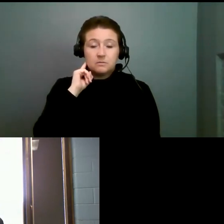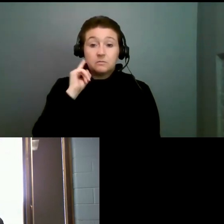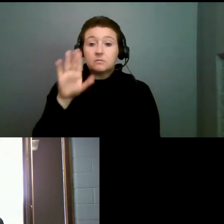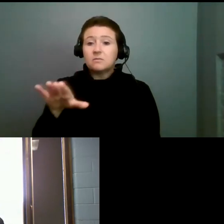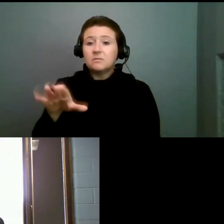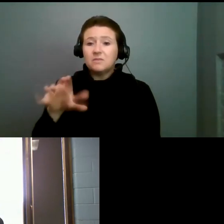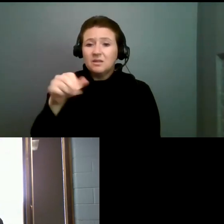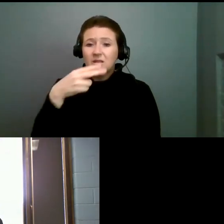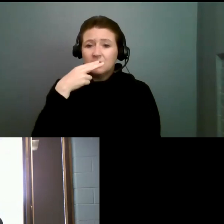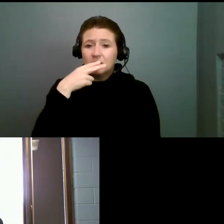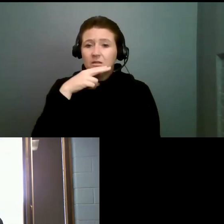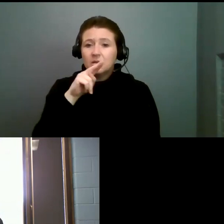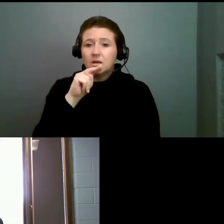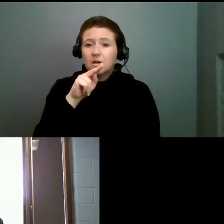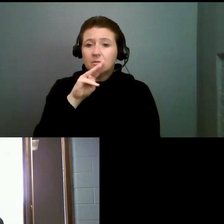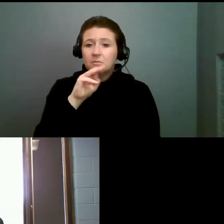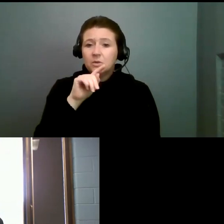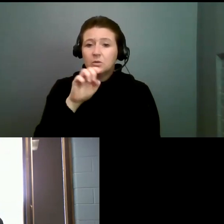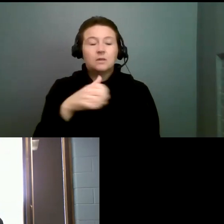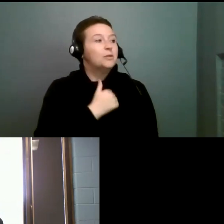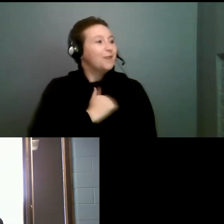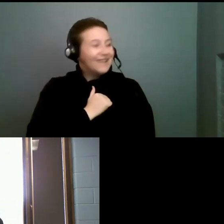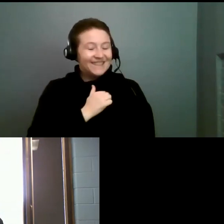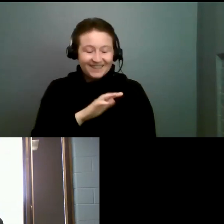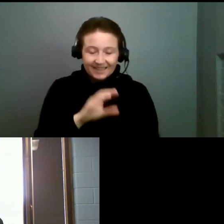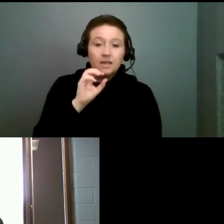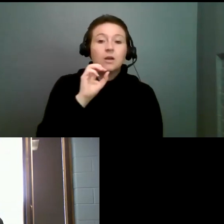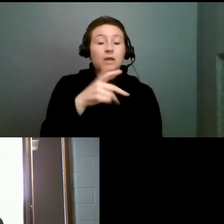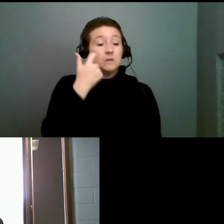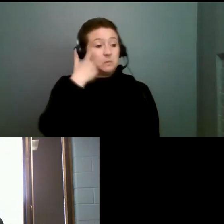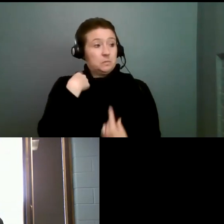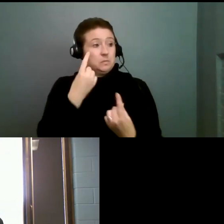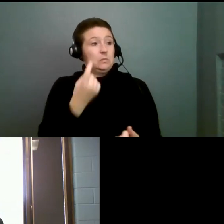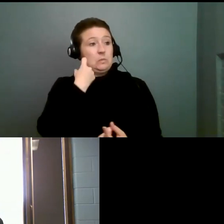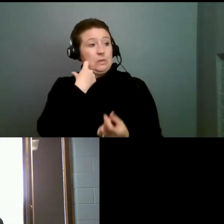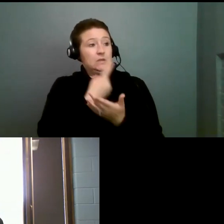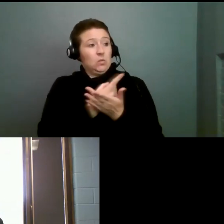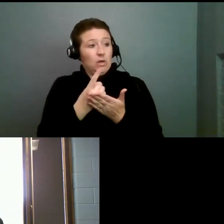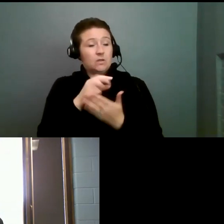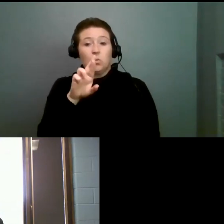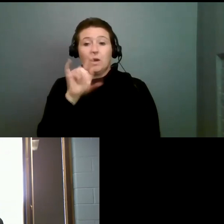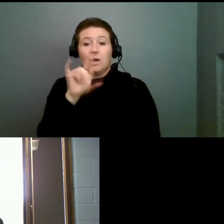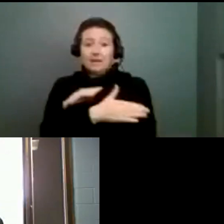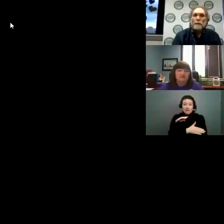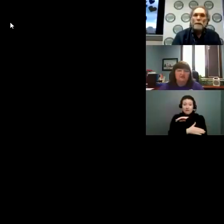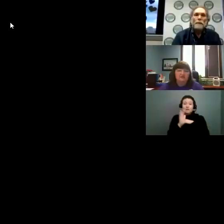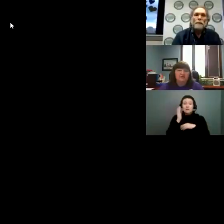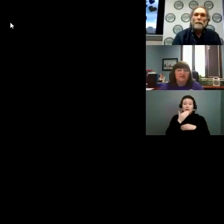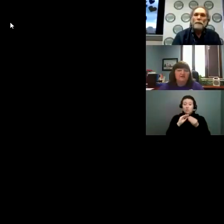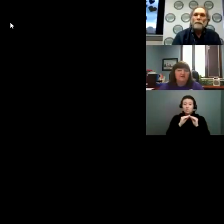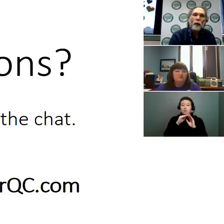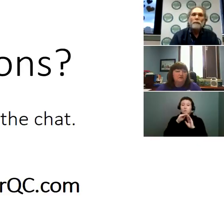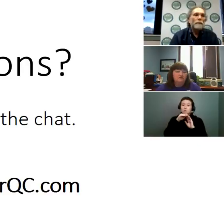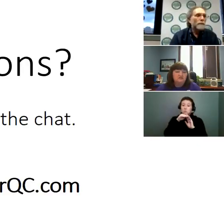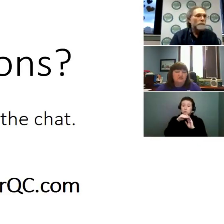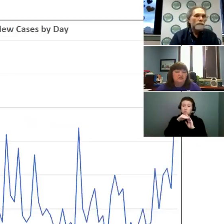Nita, can you unmute yourself? I'm so sorry. So in recent weeks in Rock Island County, we had seen our case numbers decline,